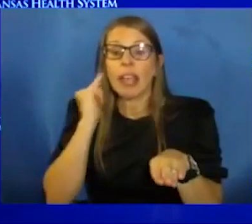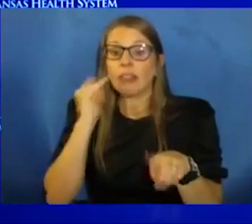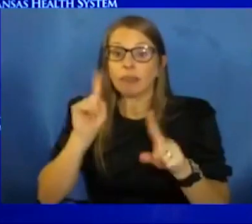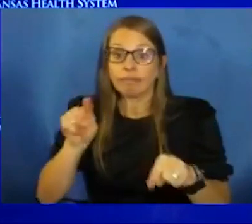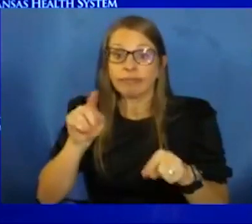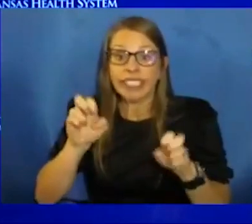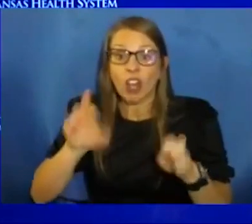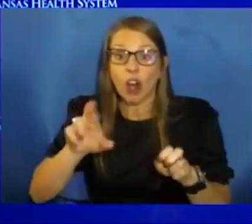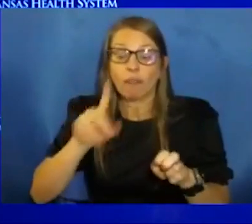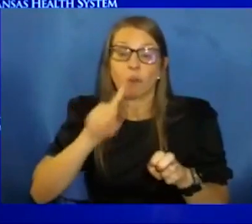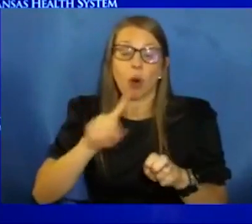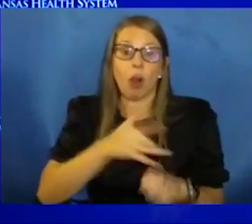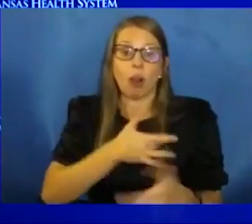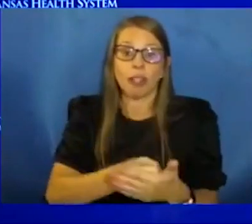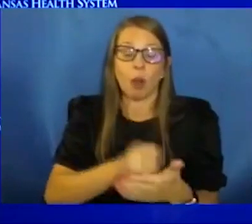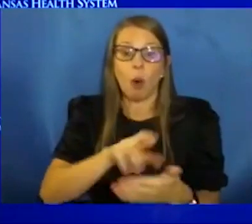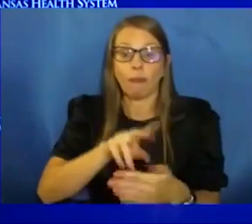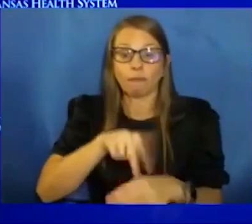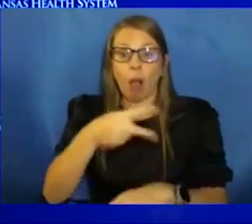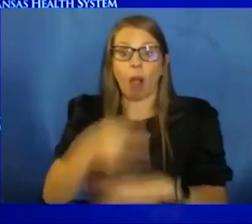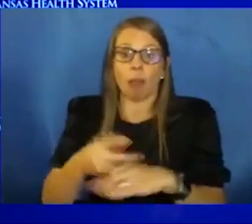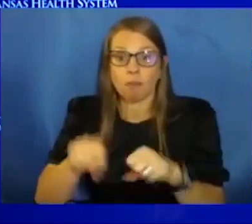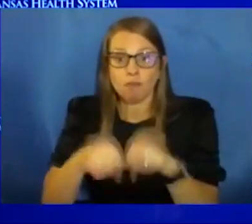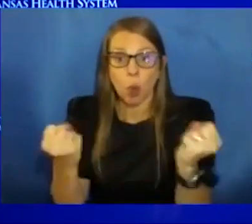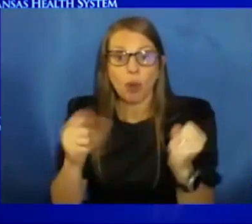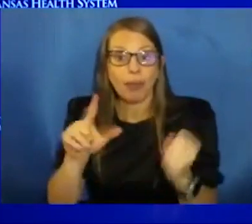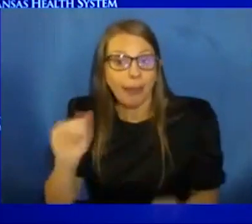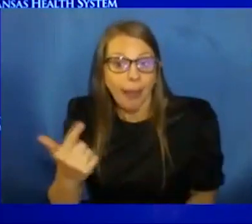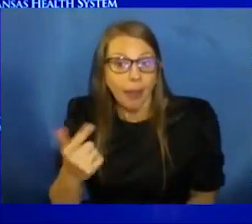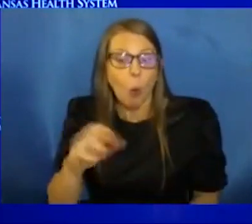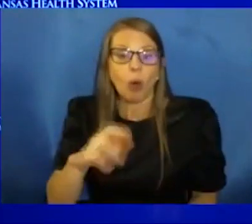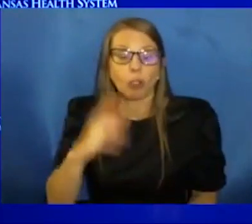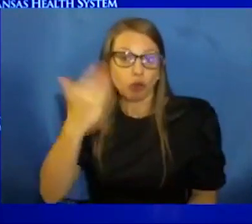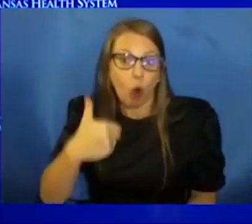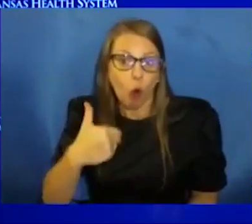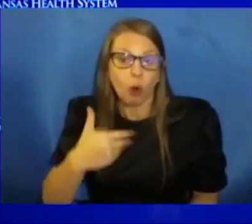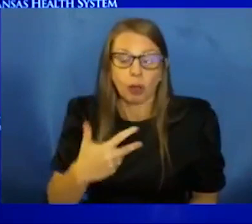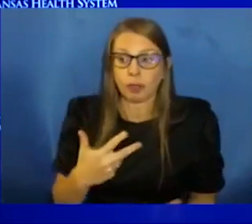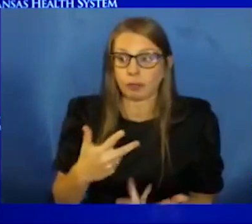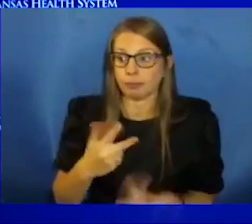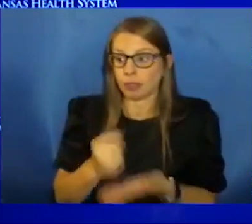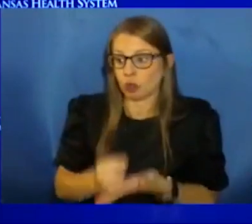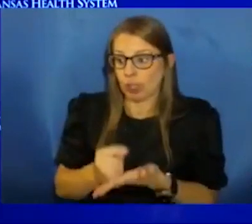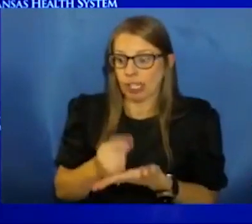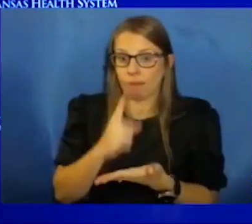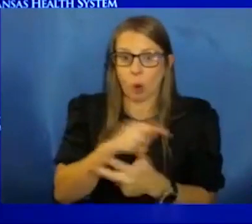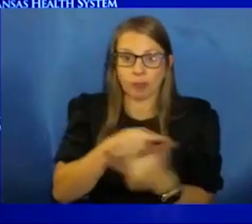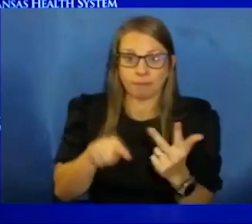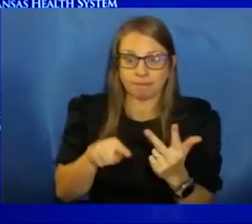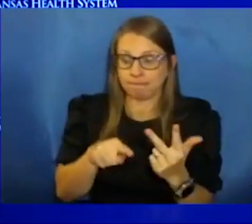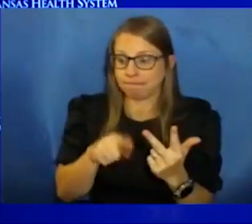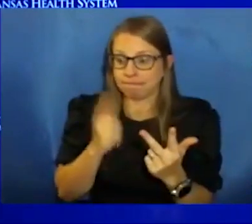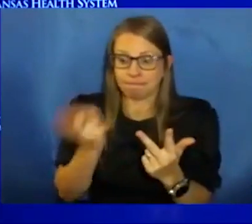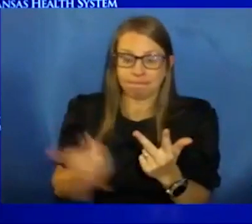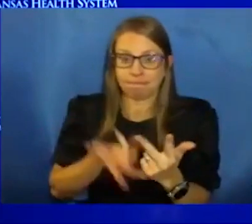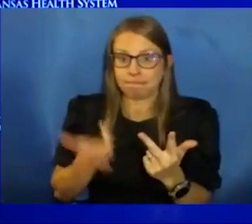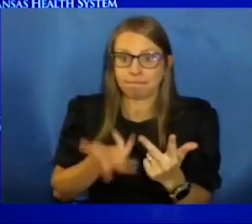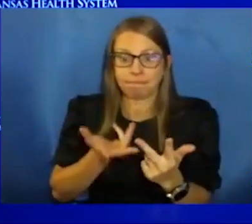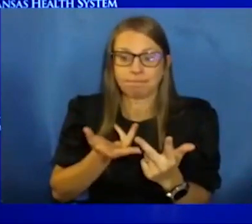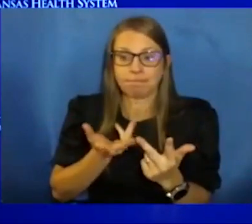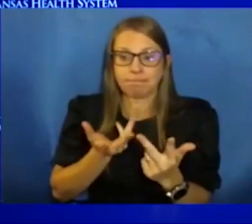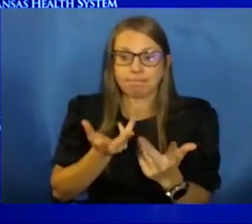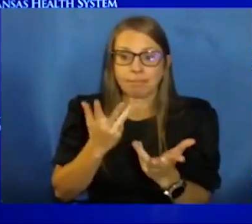more of that population issue, and that's what we're talking about with herd immunity or population immunity. You know, what are we looking to try and do? Are we